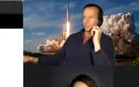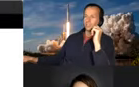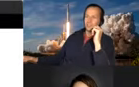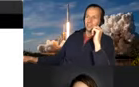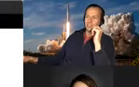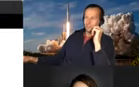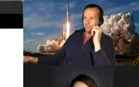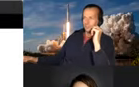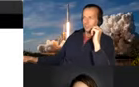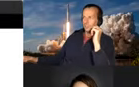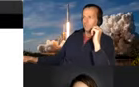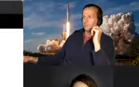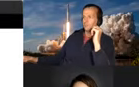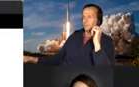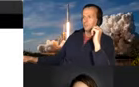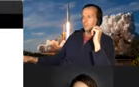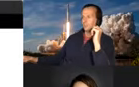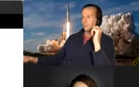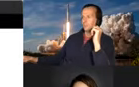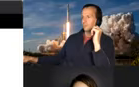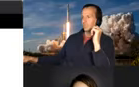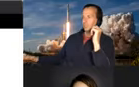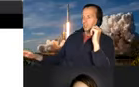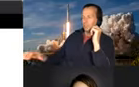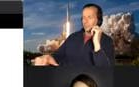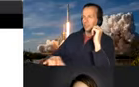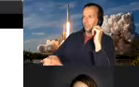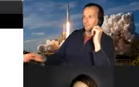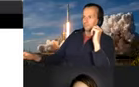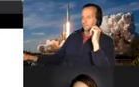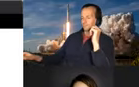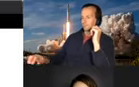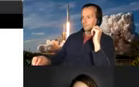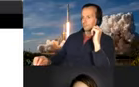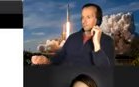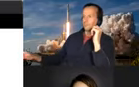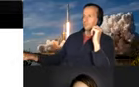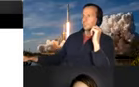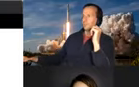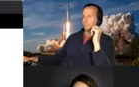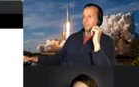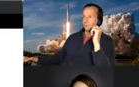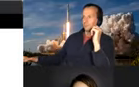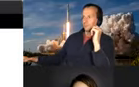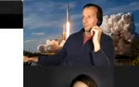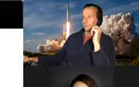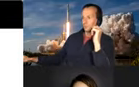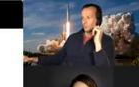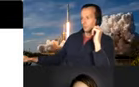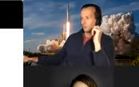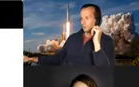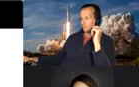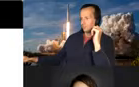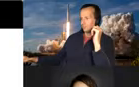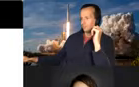So there are limitations to the study. All right, so Let me